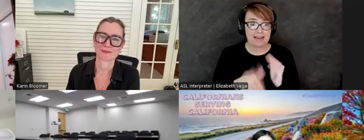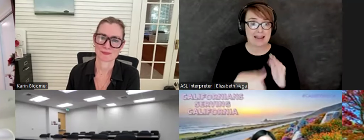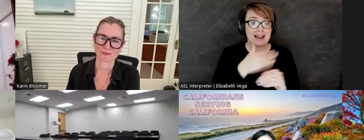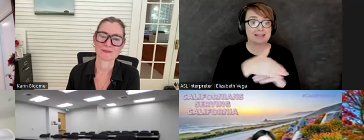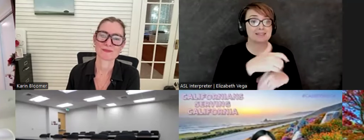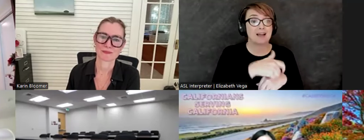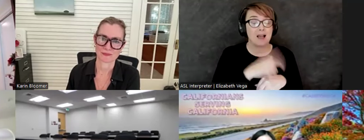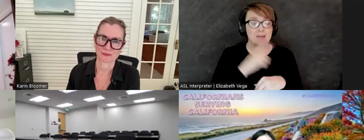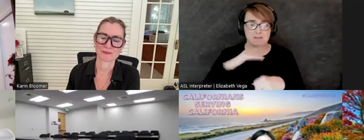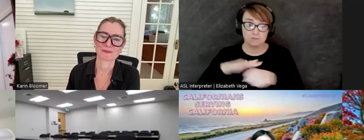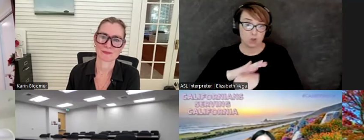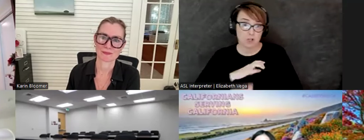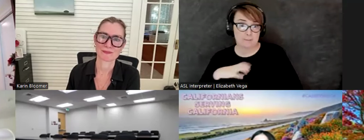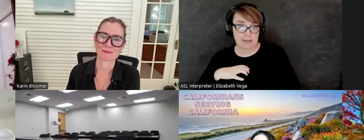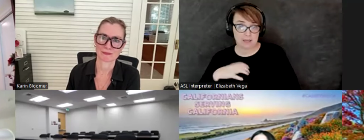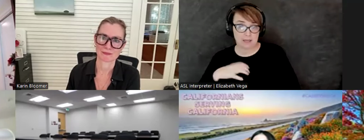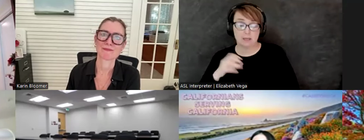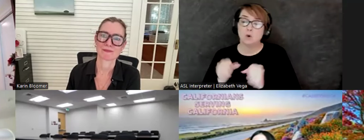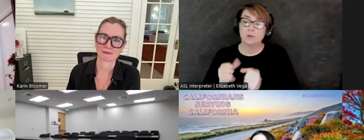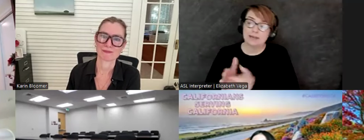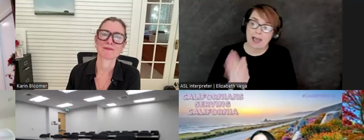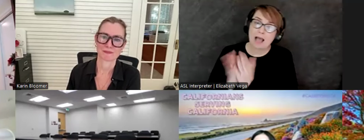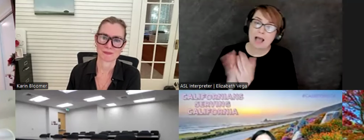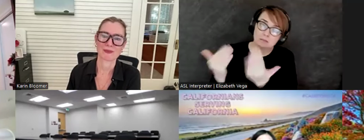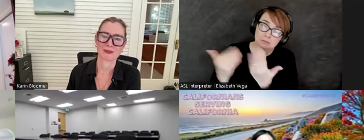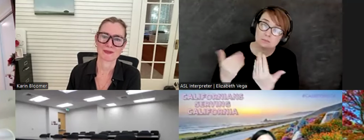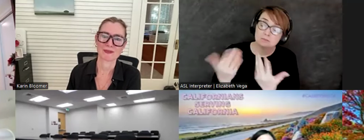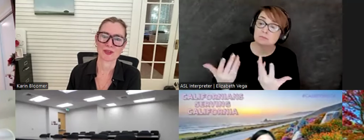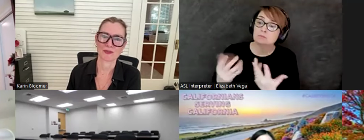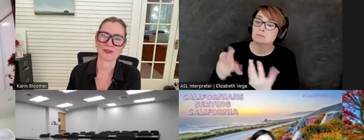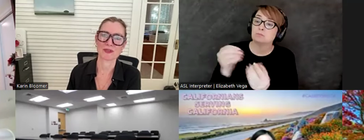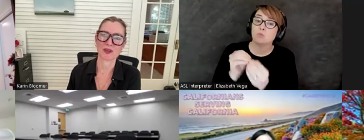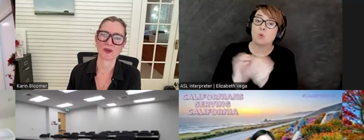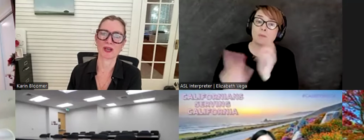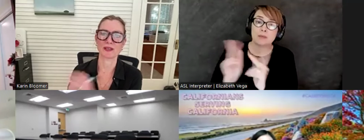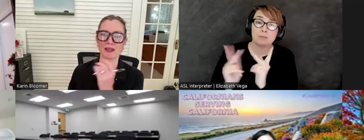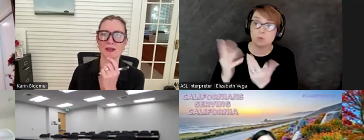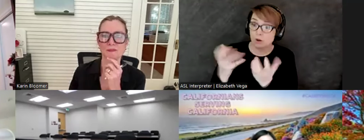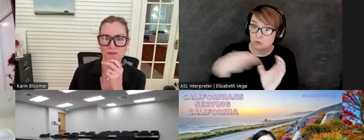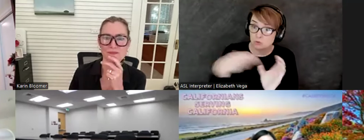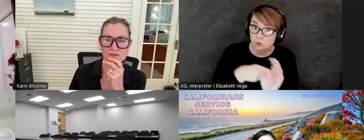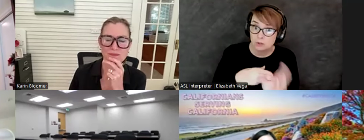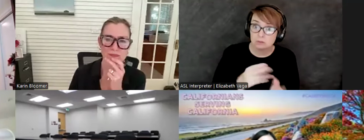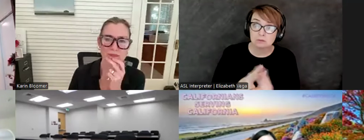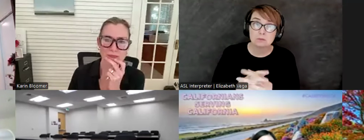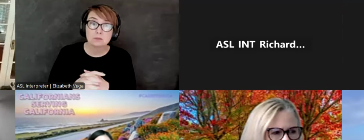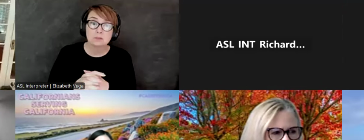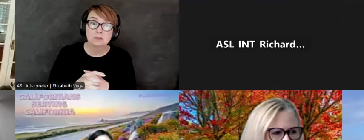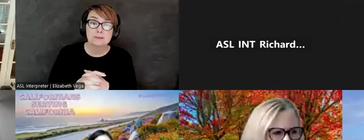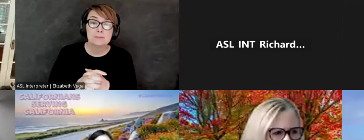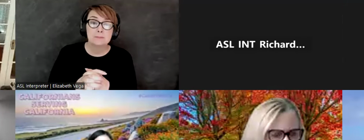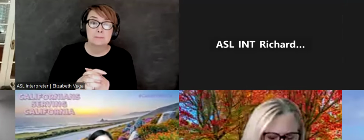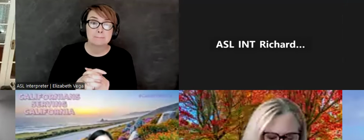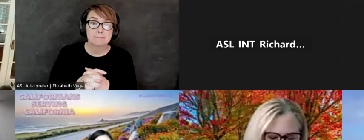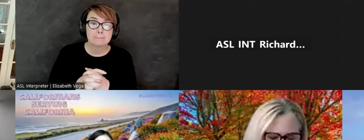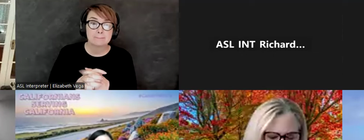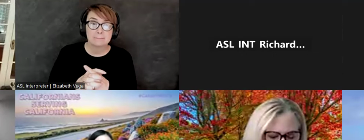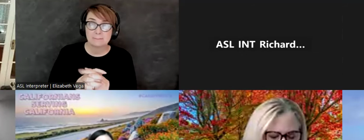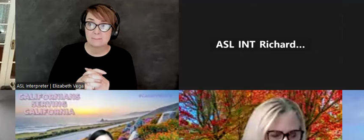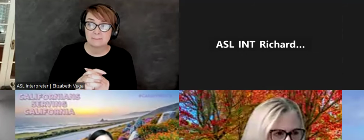then ask who else would like to join. I think, would Like that a be good the case, idea. Susan? Would that meet our back be